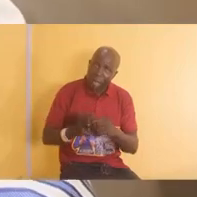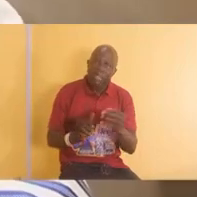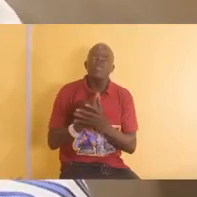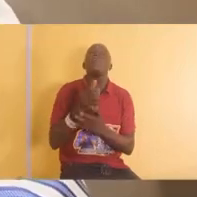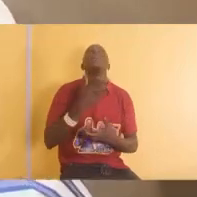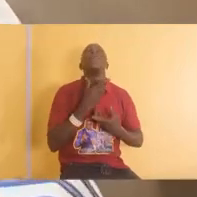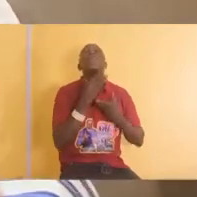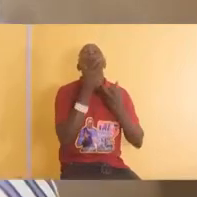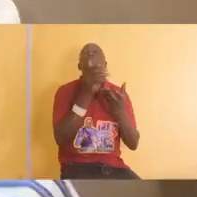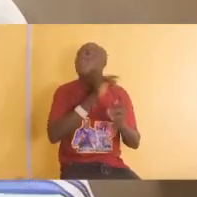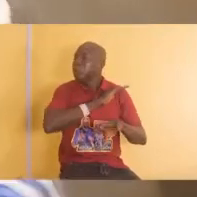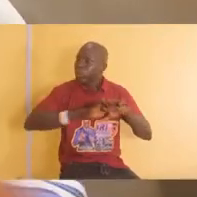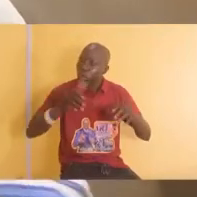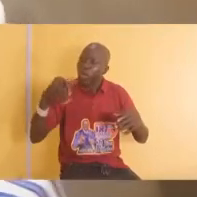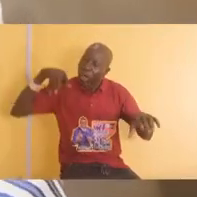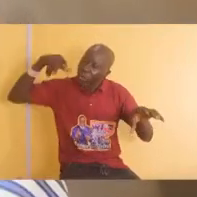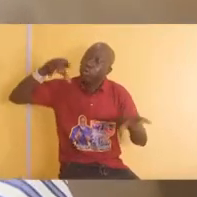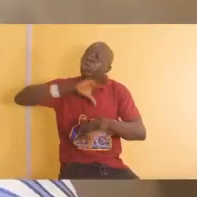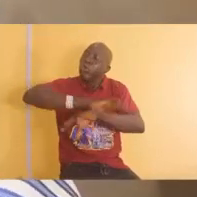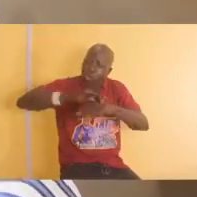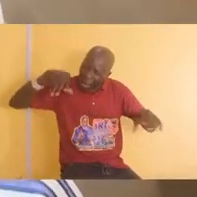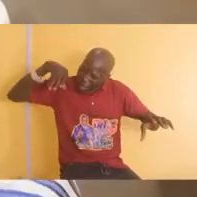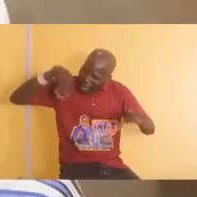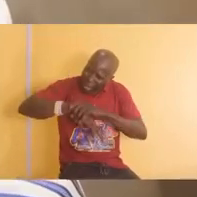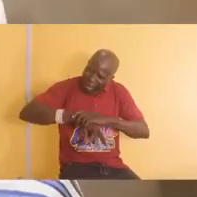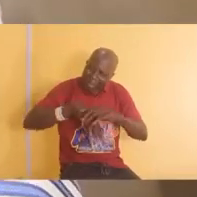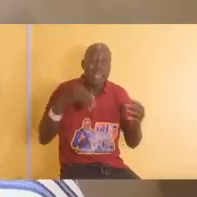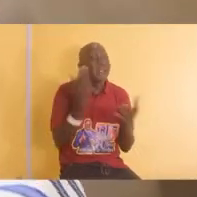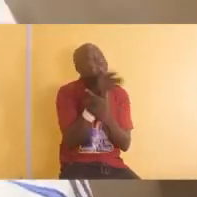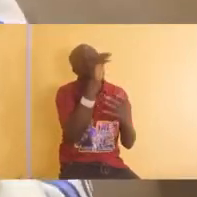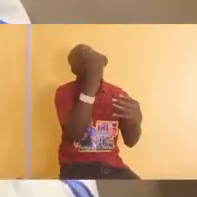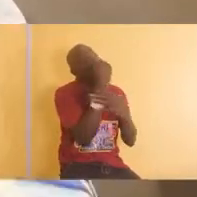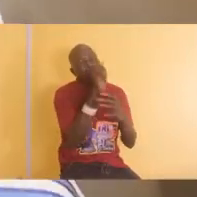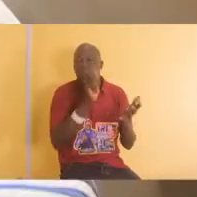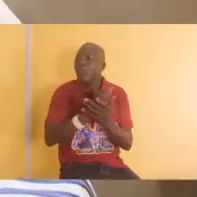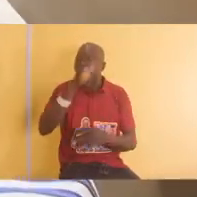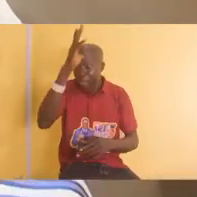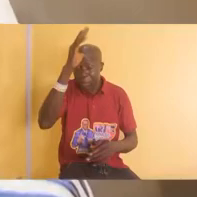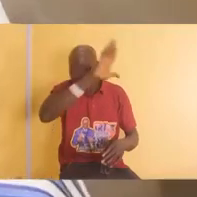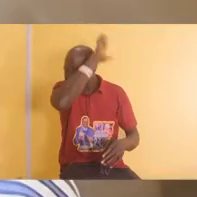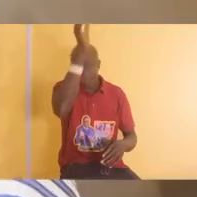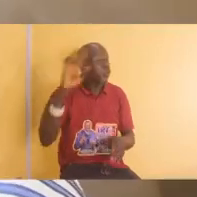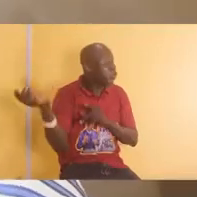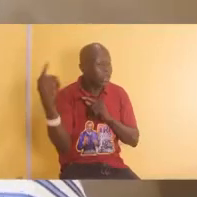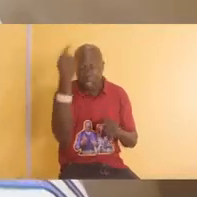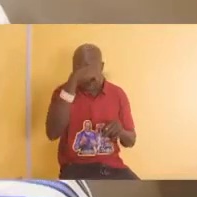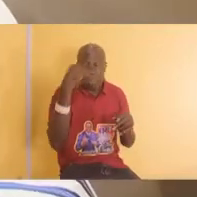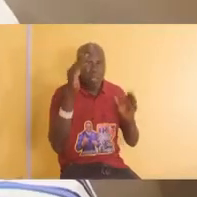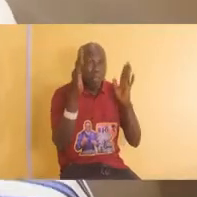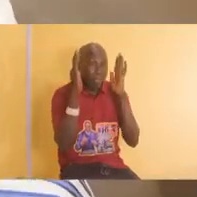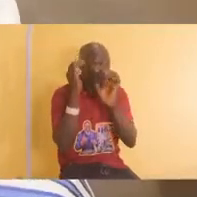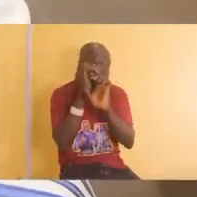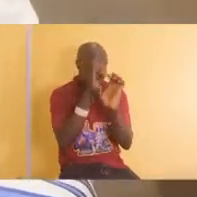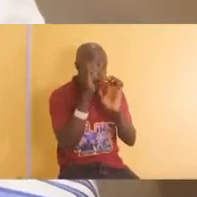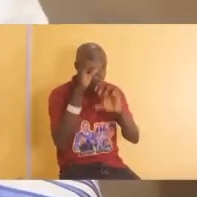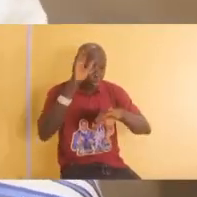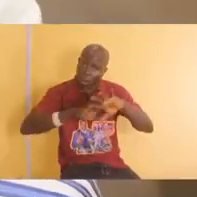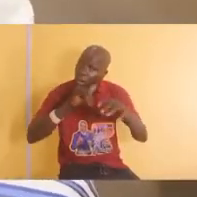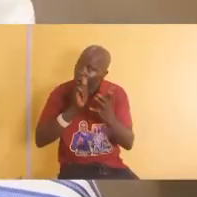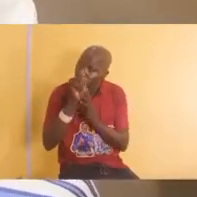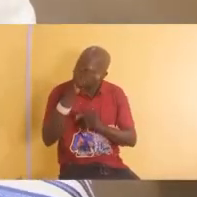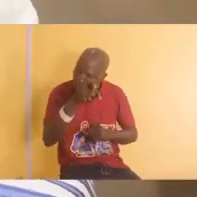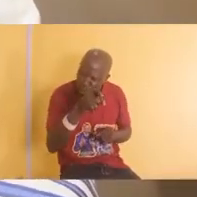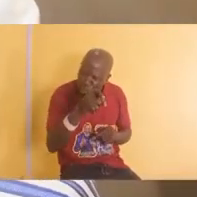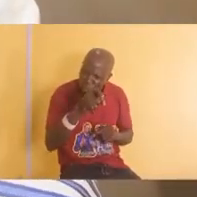what they are fighting right now. Go forth to their victims. Babasebioba will say video call. Babasebioba cannot make video call. And this video call, they